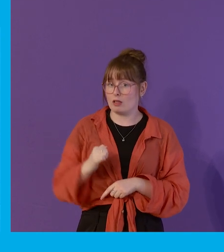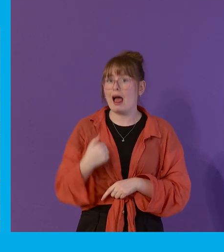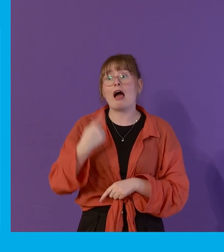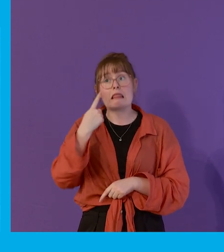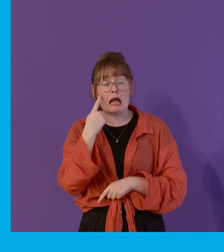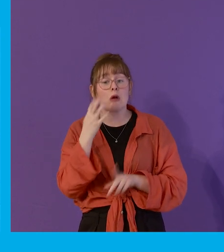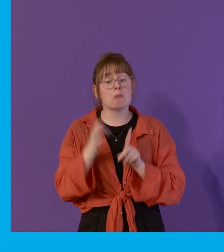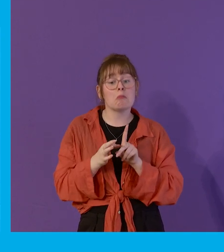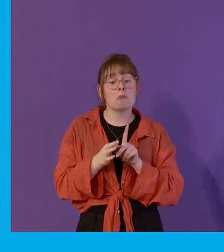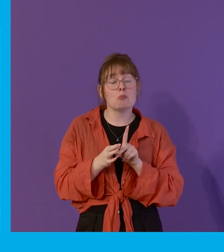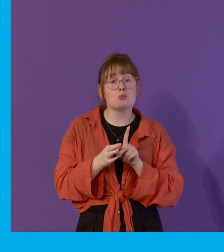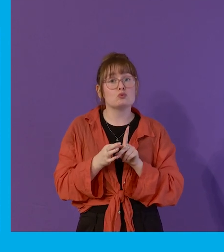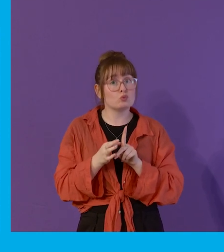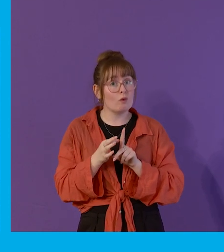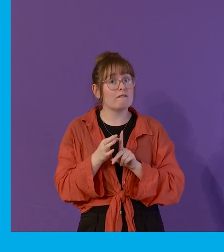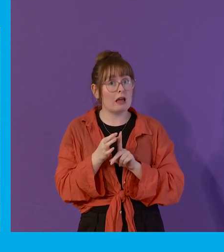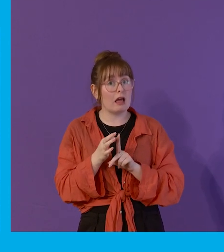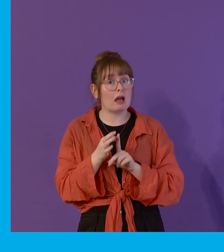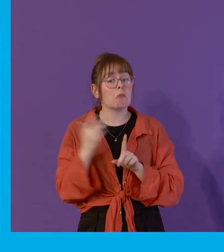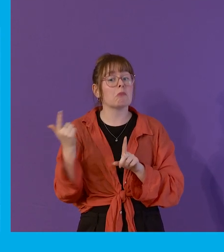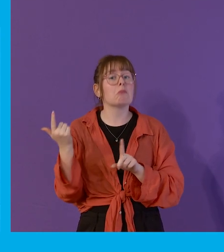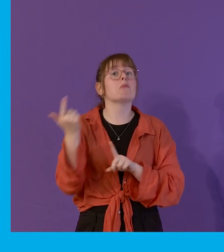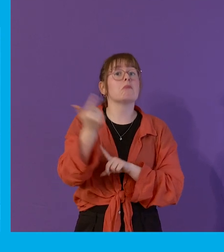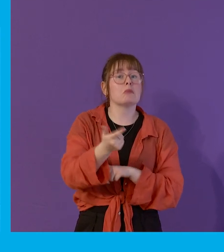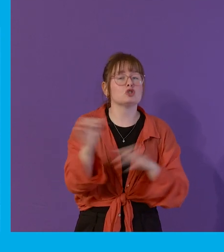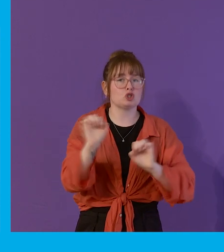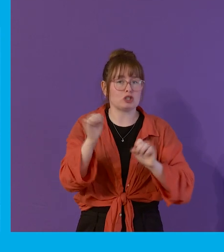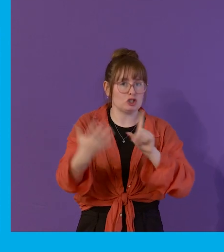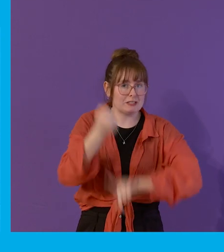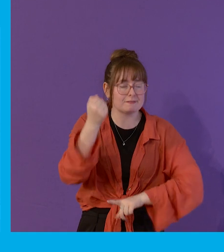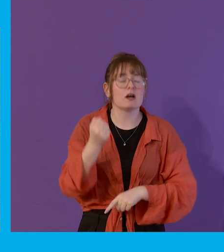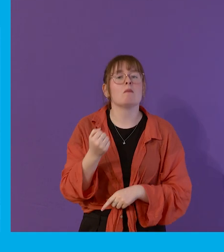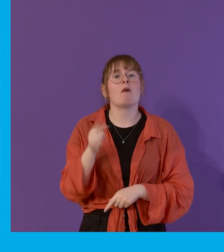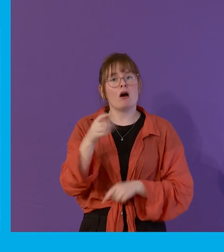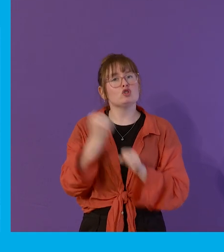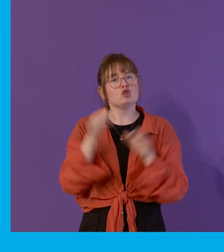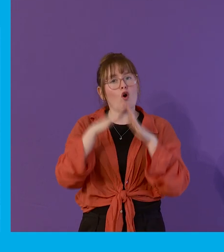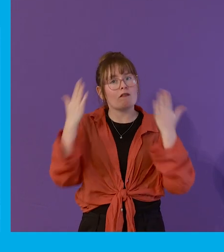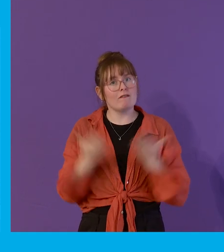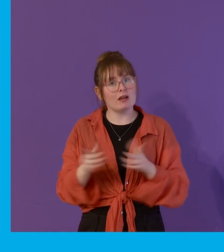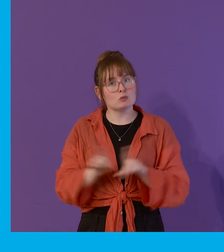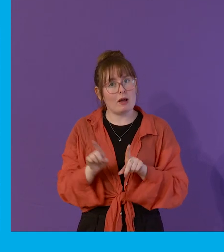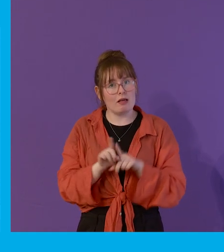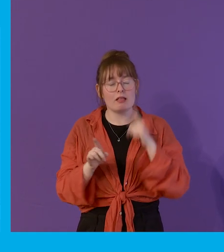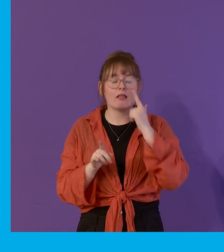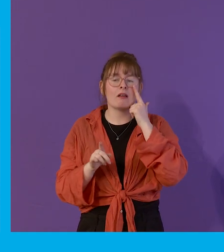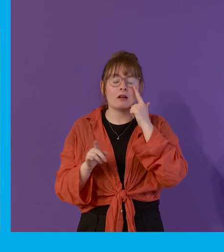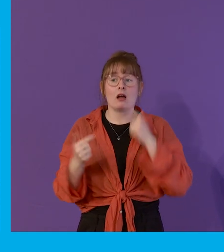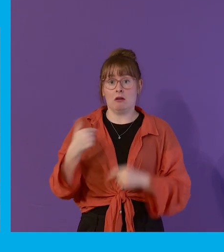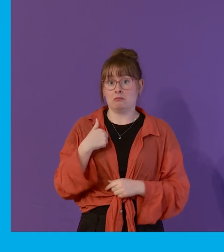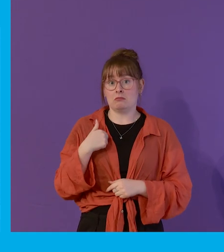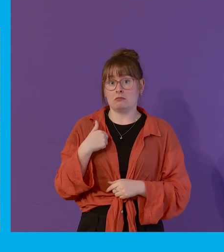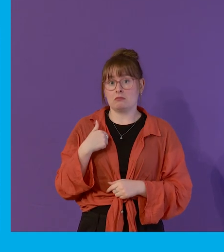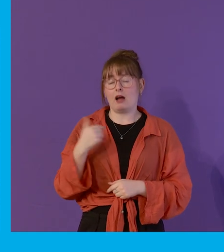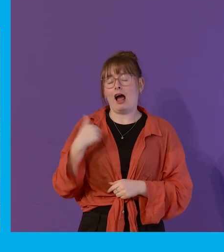that, we're heading in that direction, I hope, is actually geography. So going to,